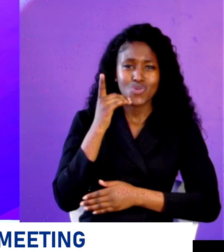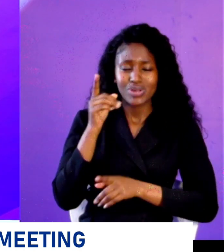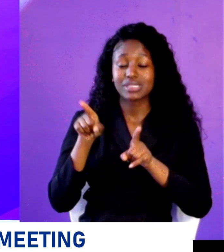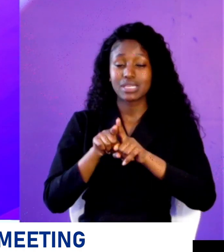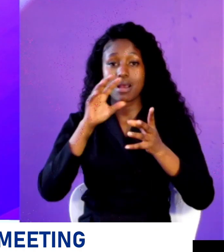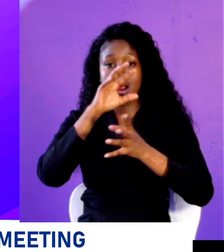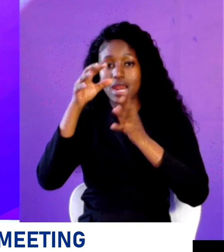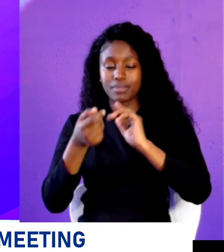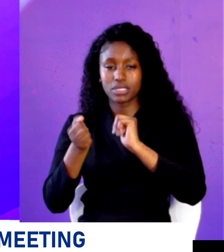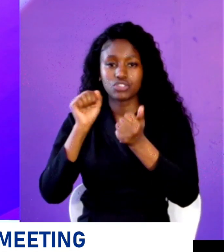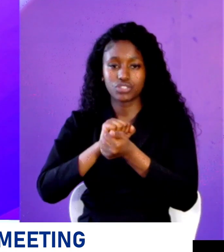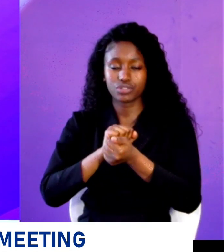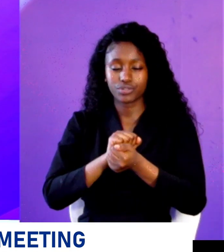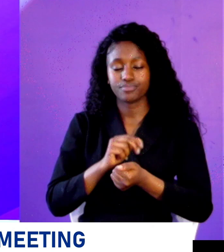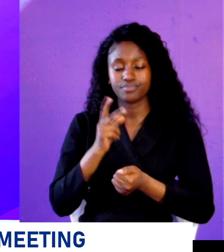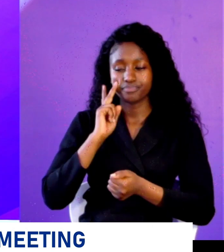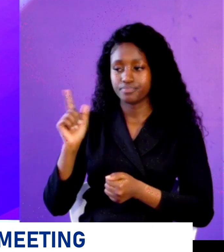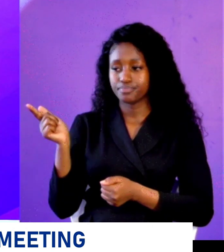impacts.